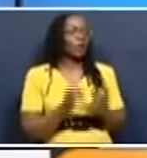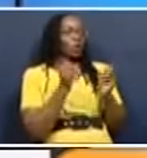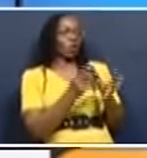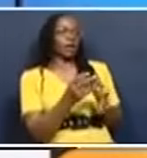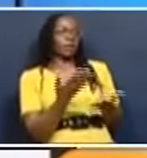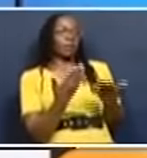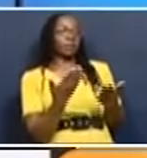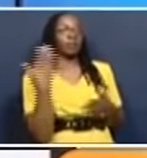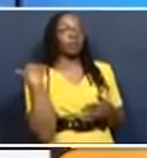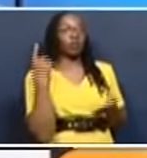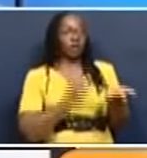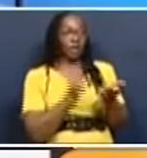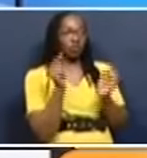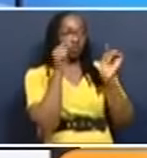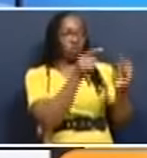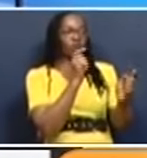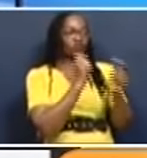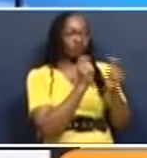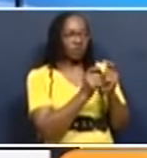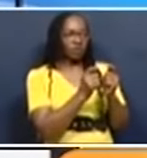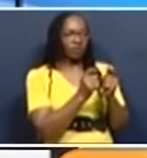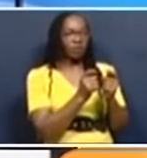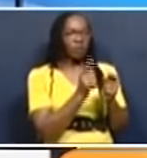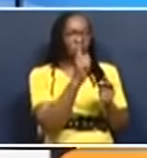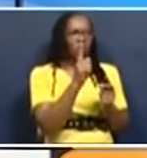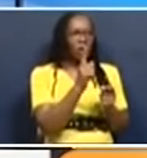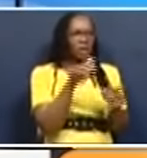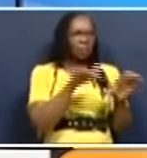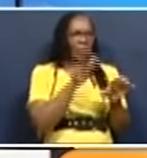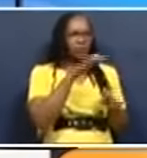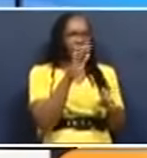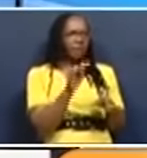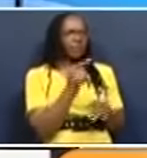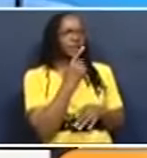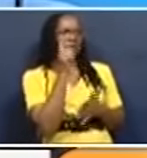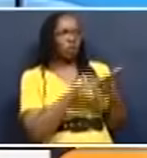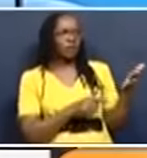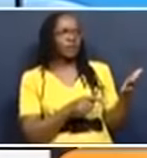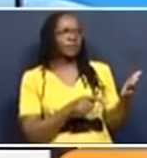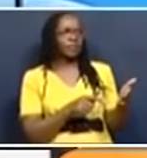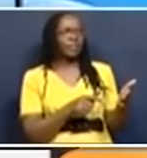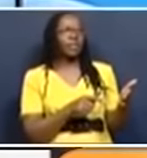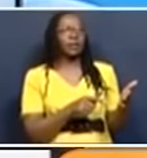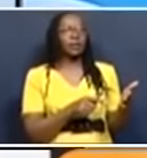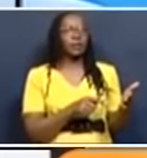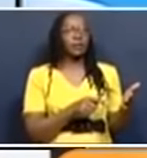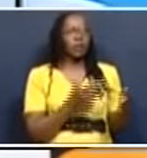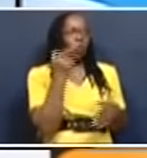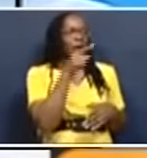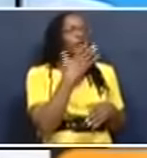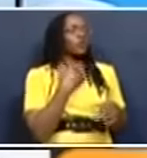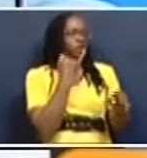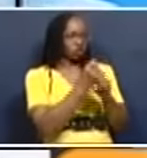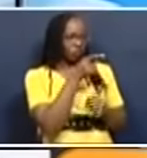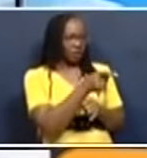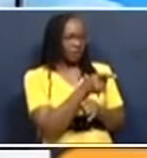Senator, when you're going for this job and you're being vetted, Nyamira Senator Kennedy Mwari said about this and why you wanted to do this job,